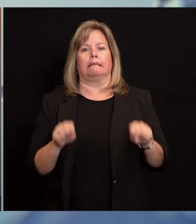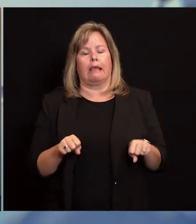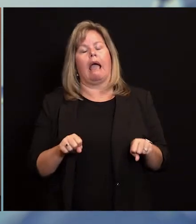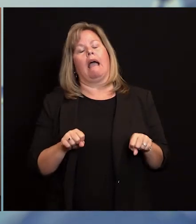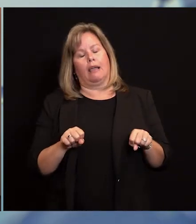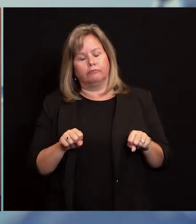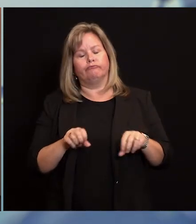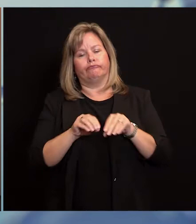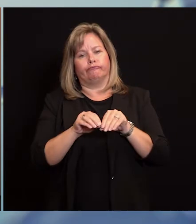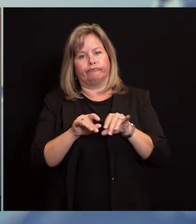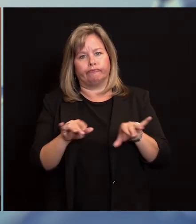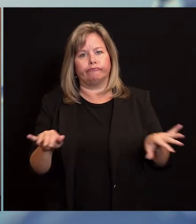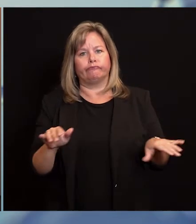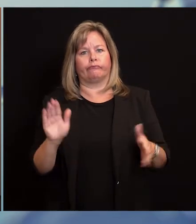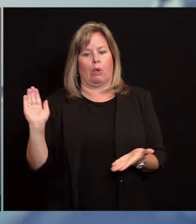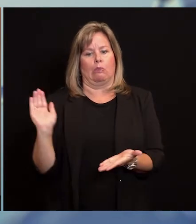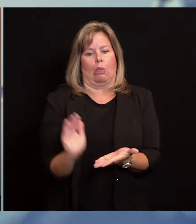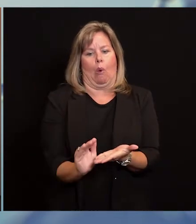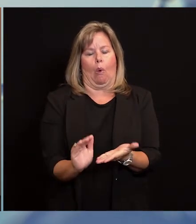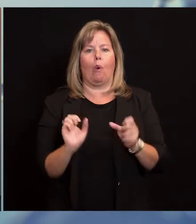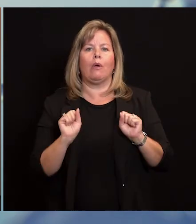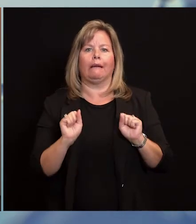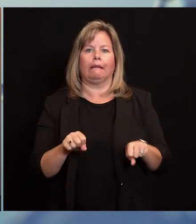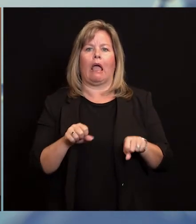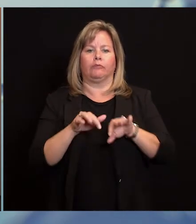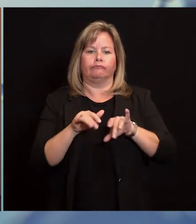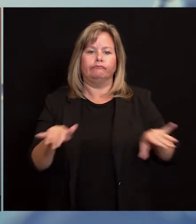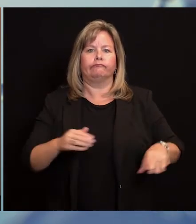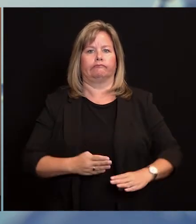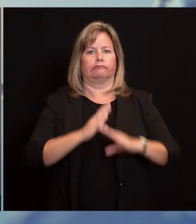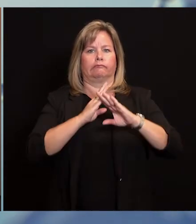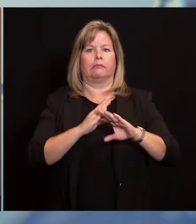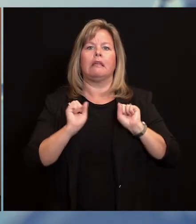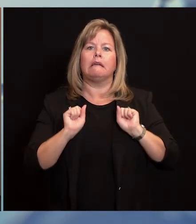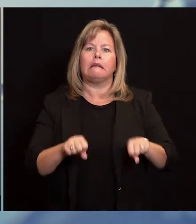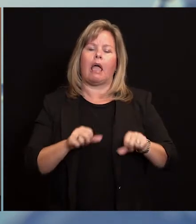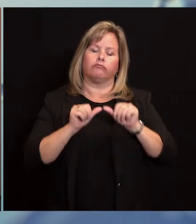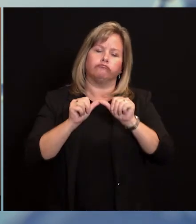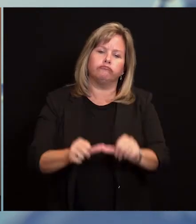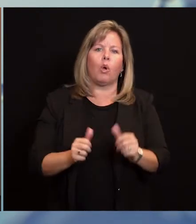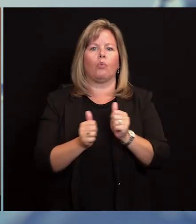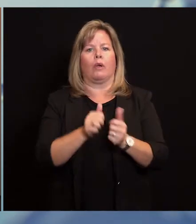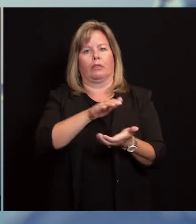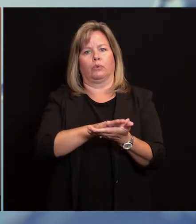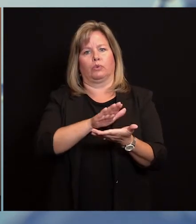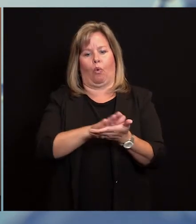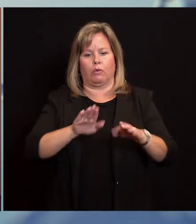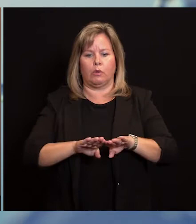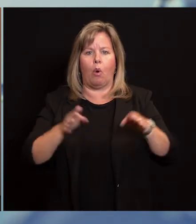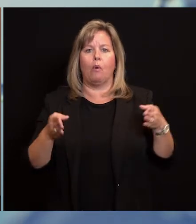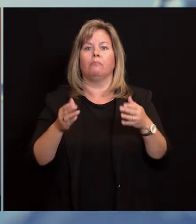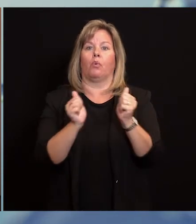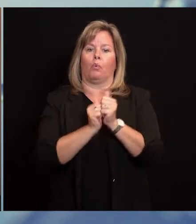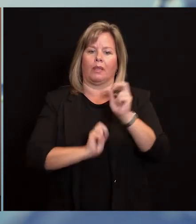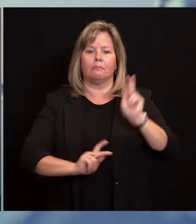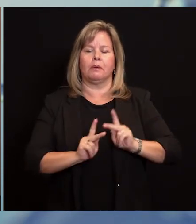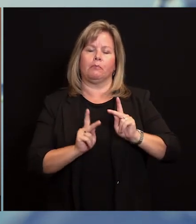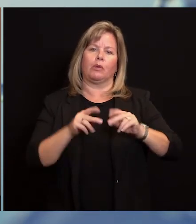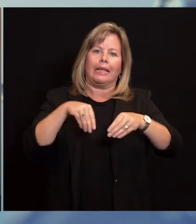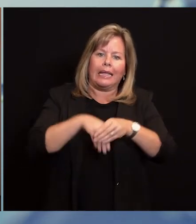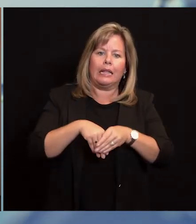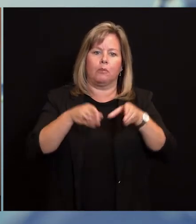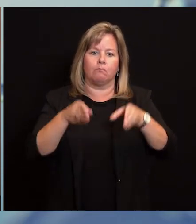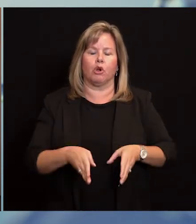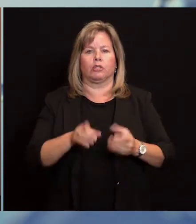we can keep our schools operating. We can keep face-to-face instruction happening in our schools and in our